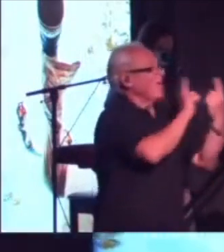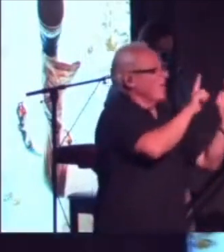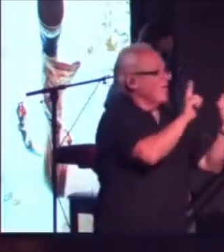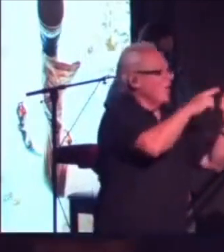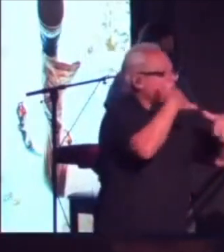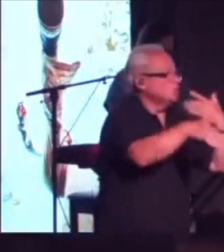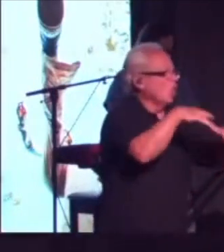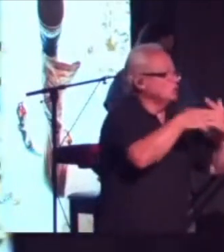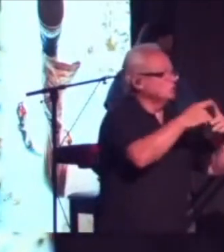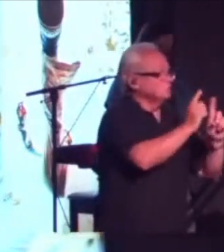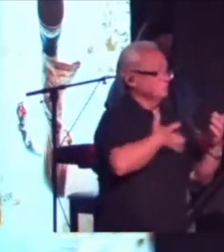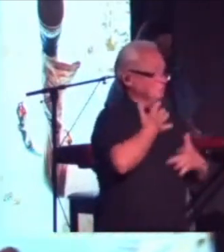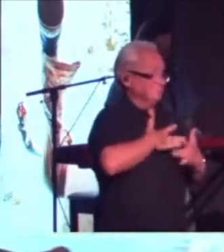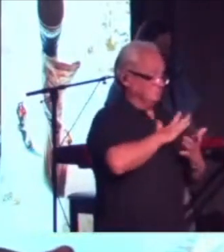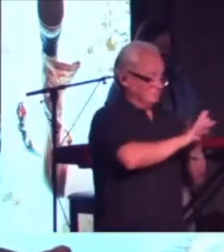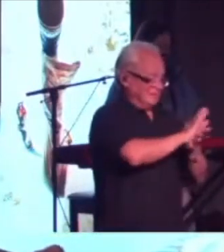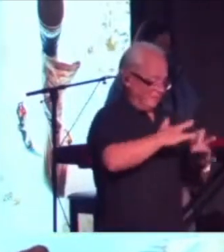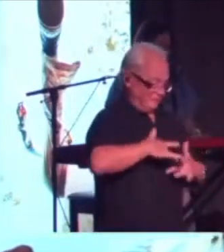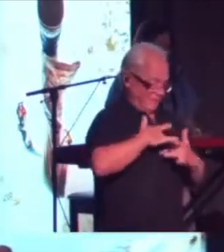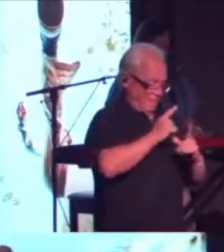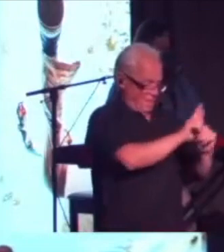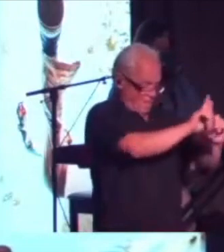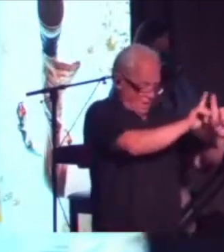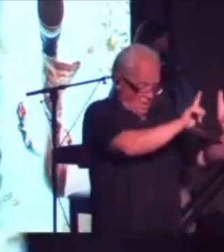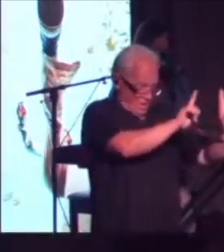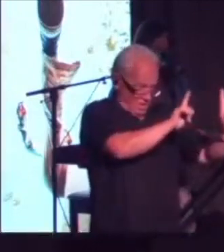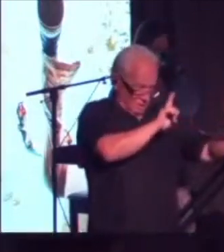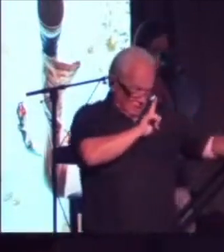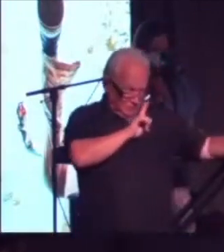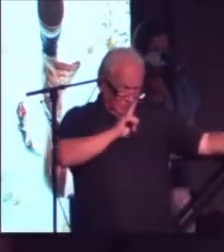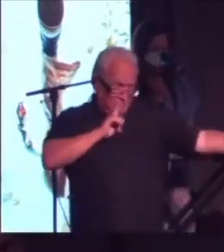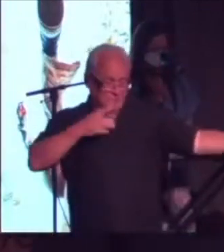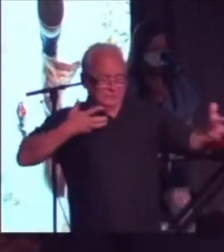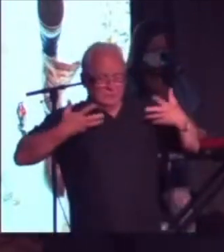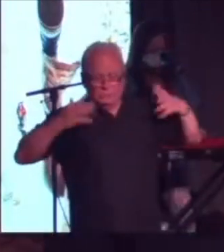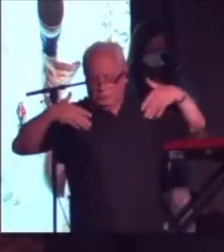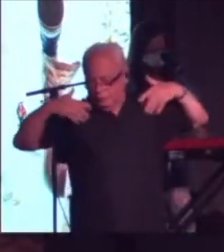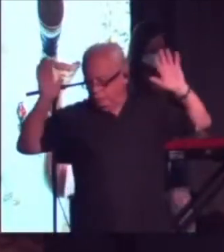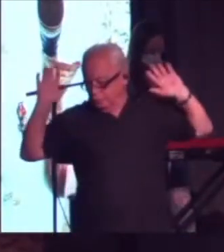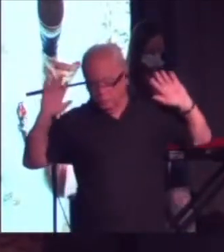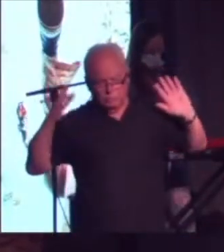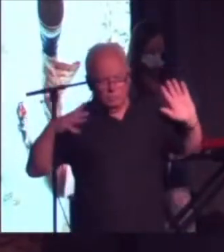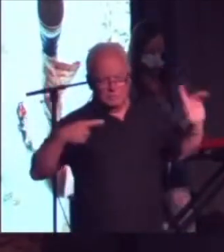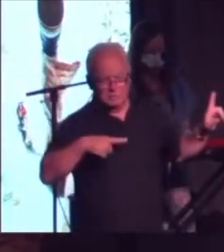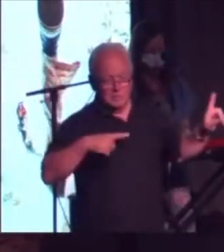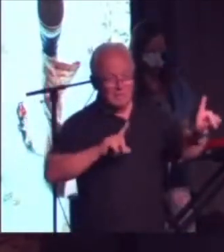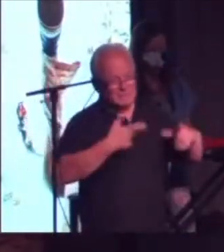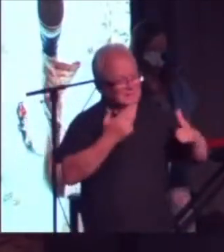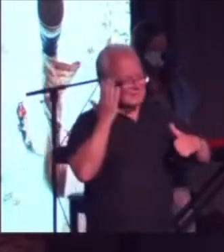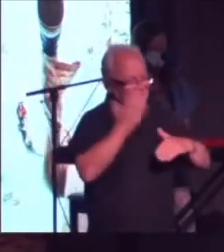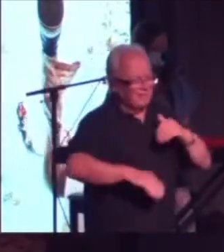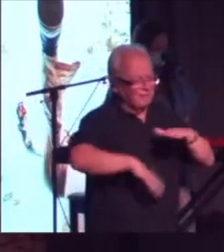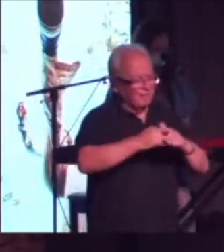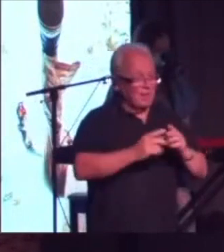through insecurity and never fulfill, go into your shell and never fulfill all that God has purposed you to do. And